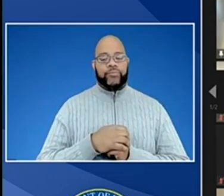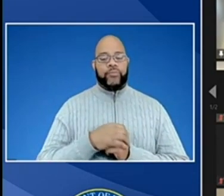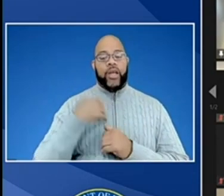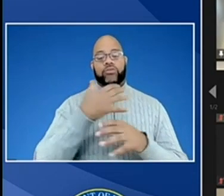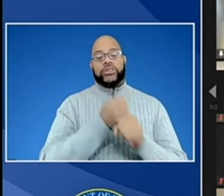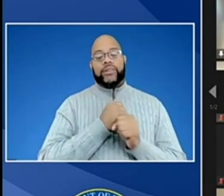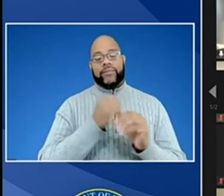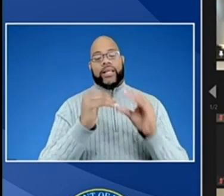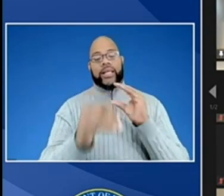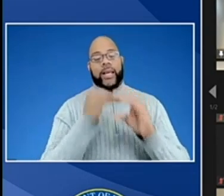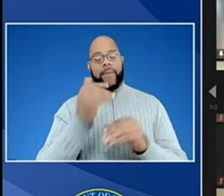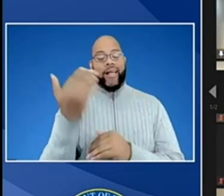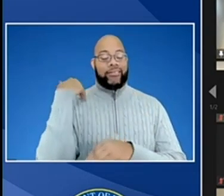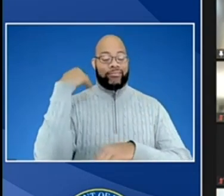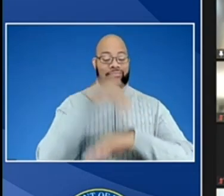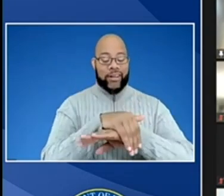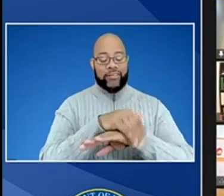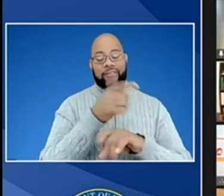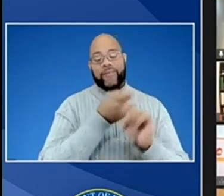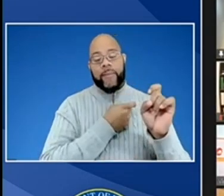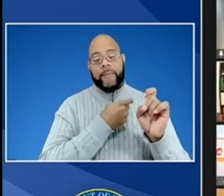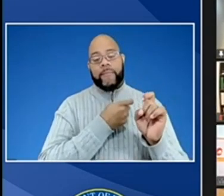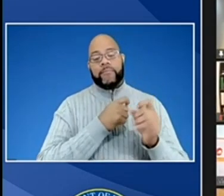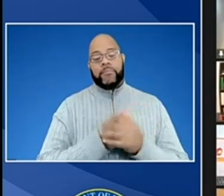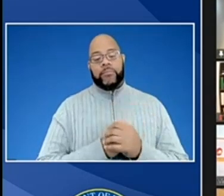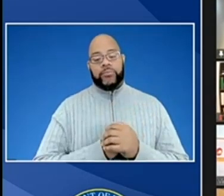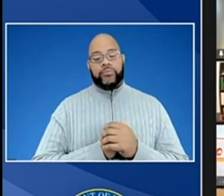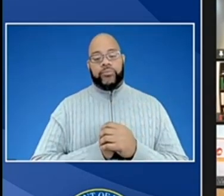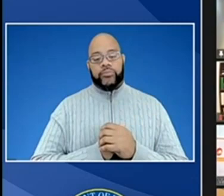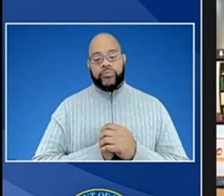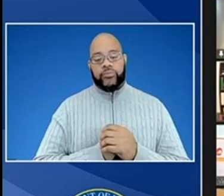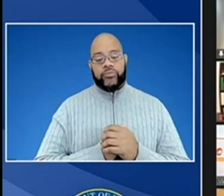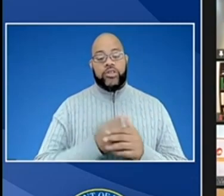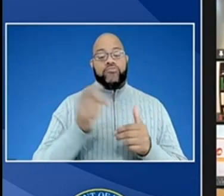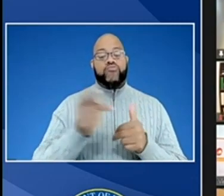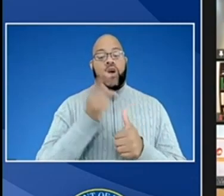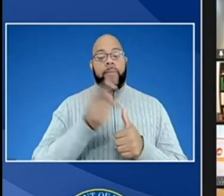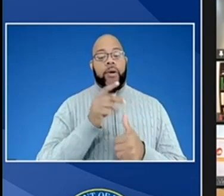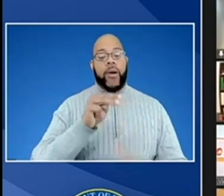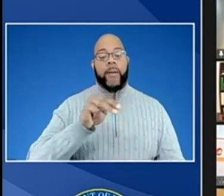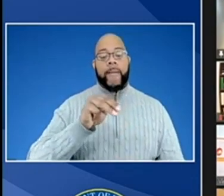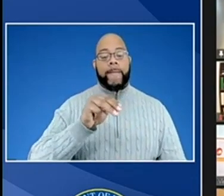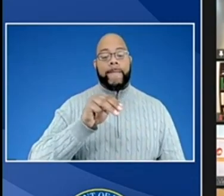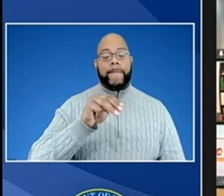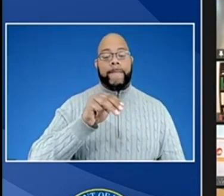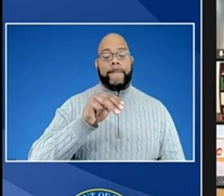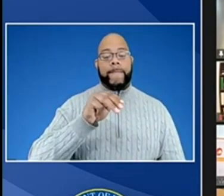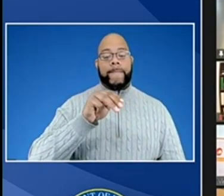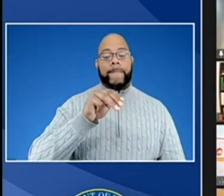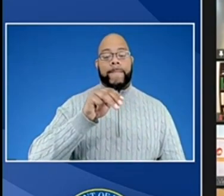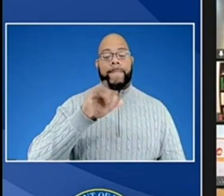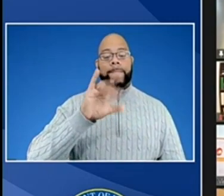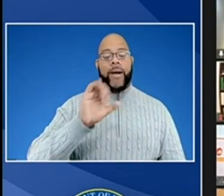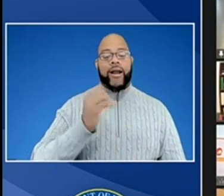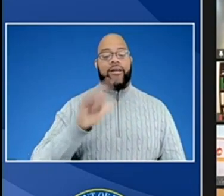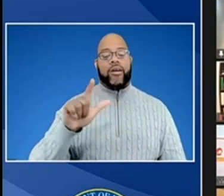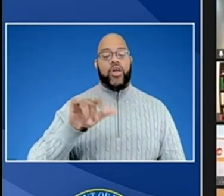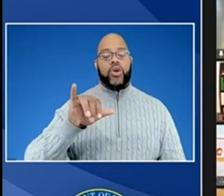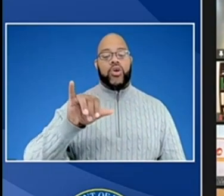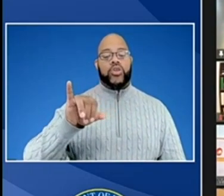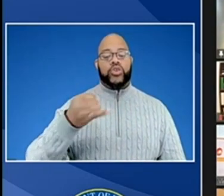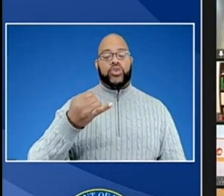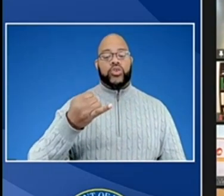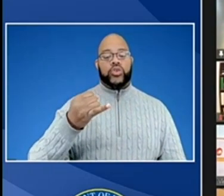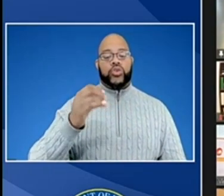an email last night from the primary, Michael Jones, who is no longer able to